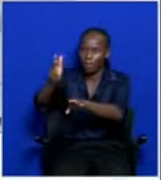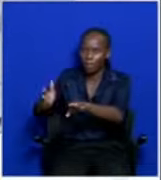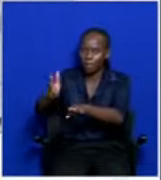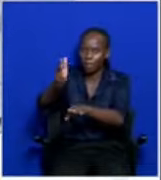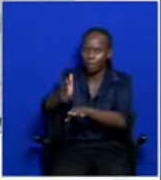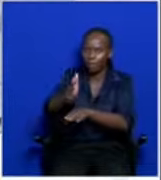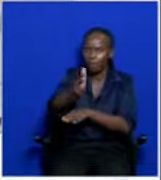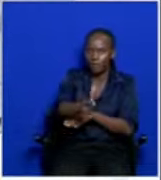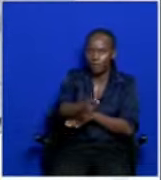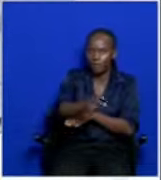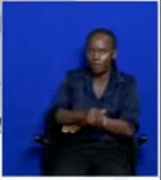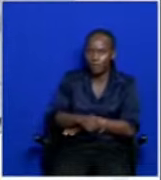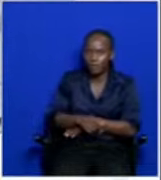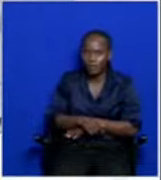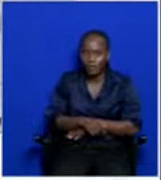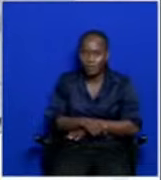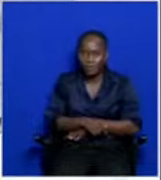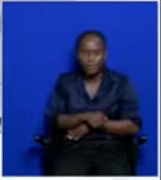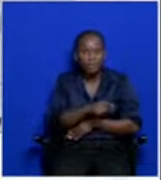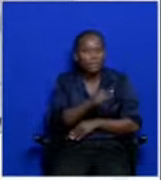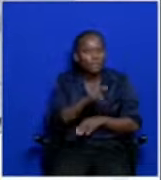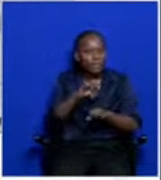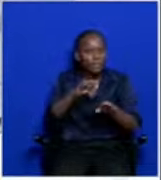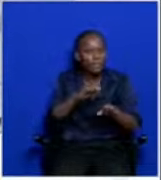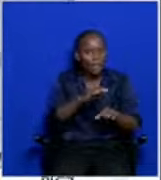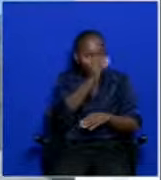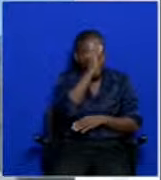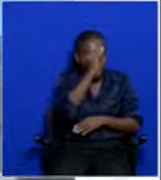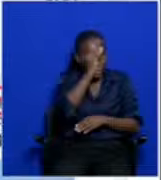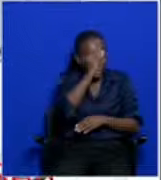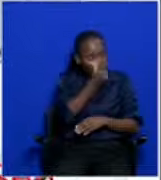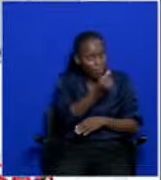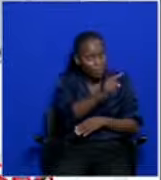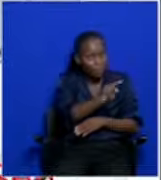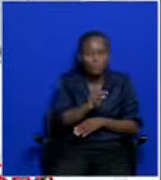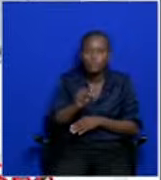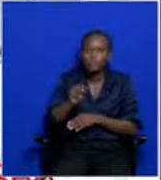parking. Their vehicles, they are on their way to park there.